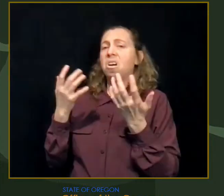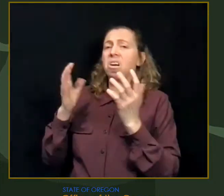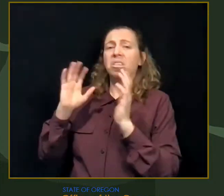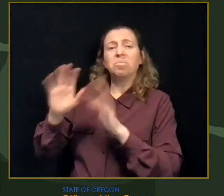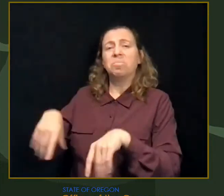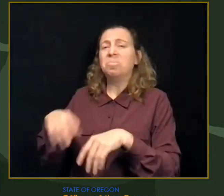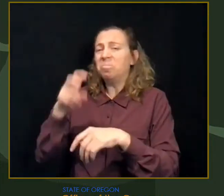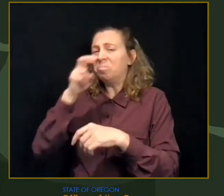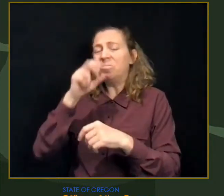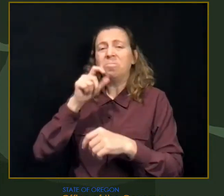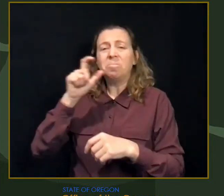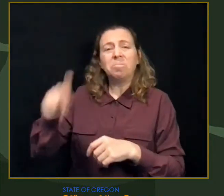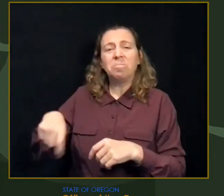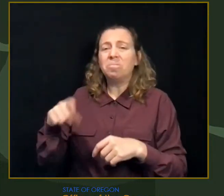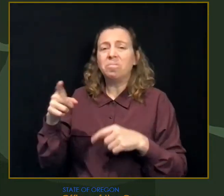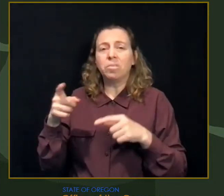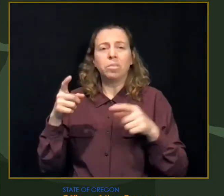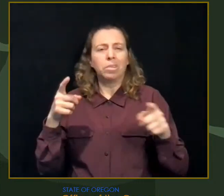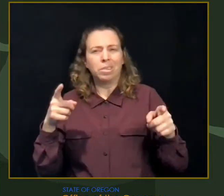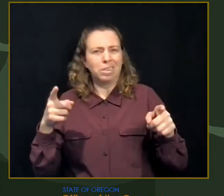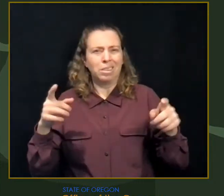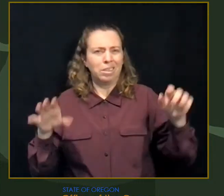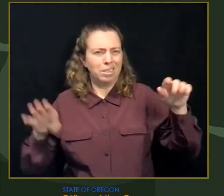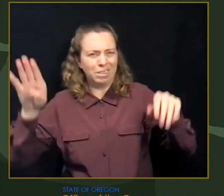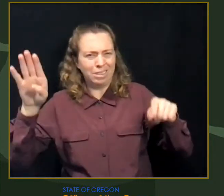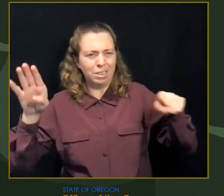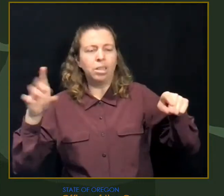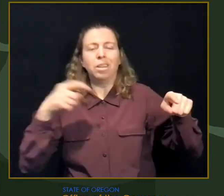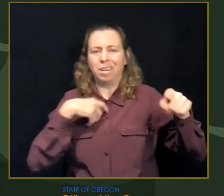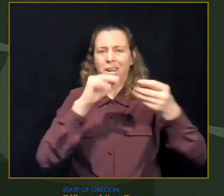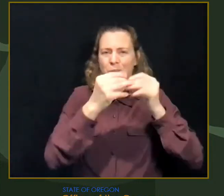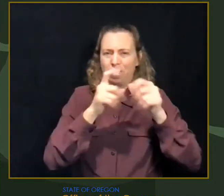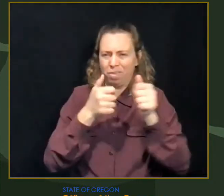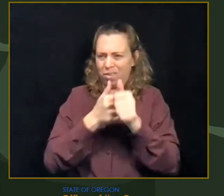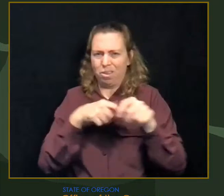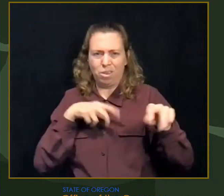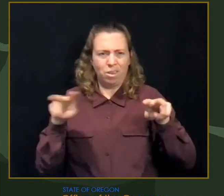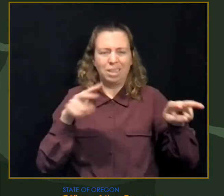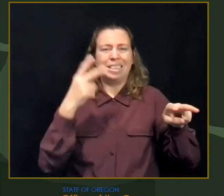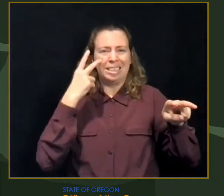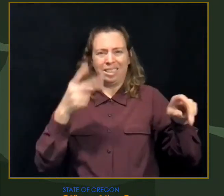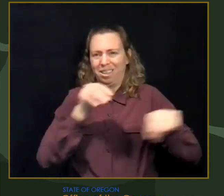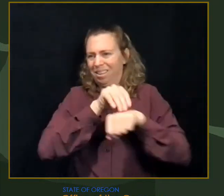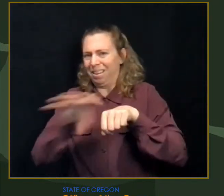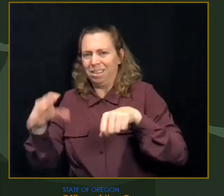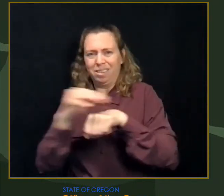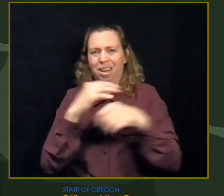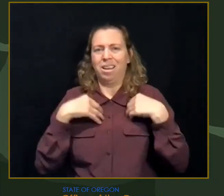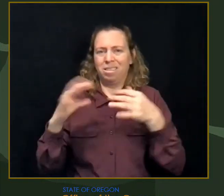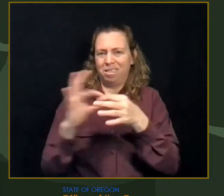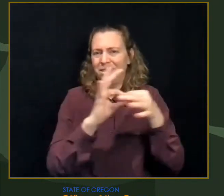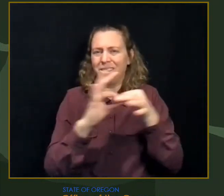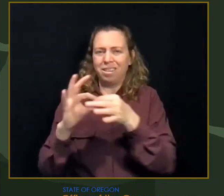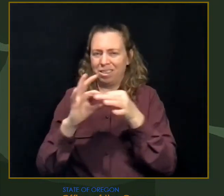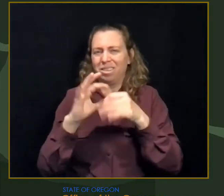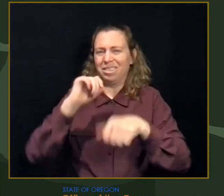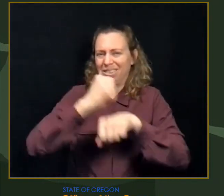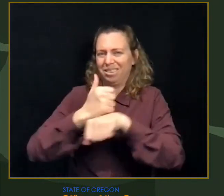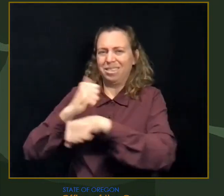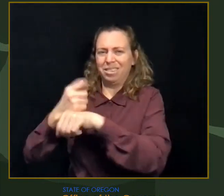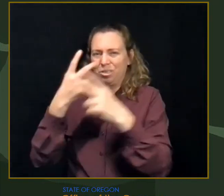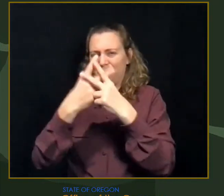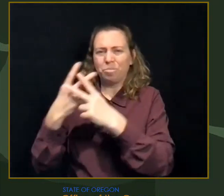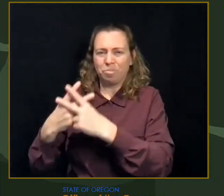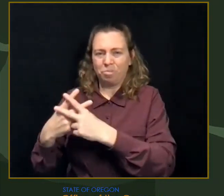a metric that you can use to do that, but you're essentially tabulating up the number of deaths that would be predicted to come. And